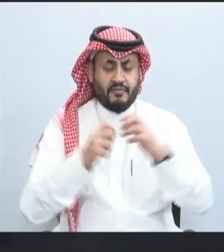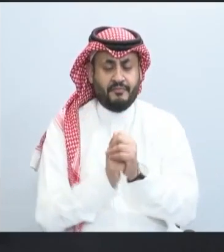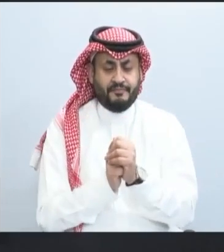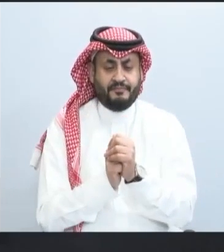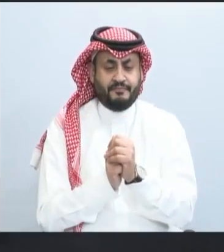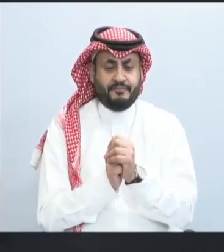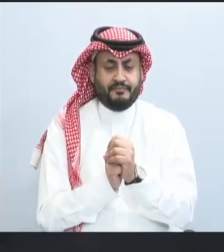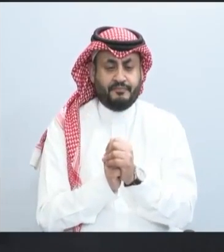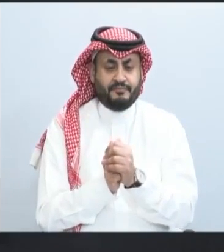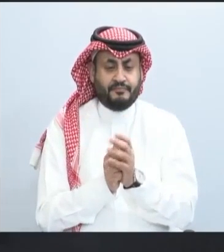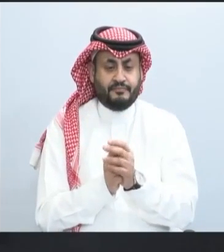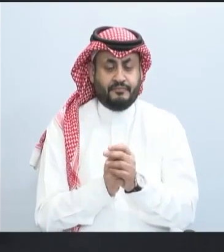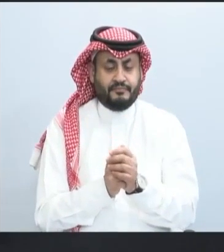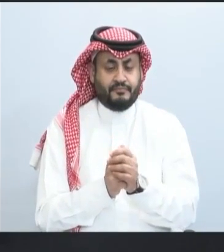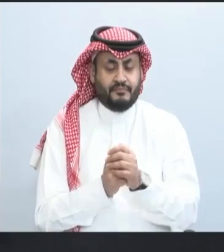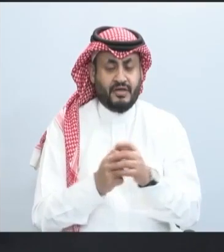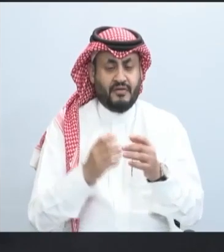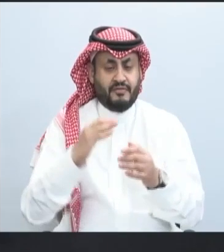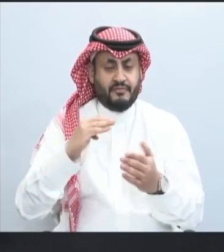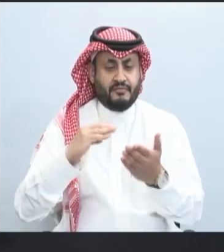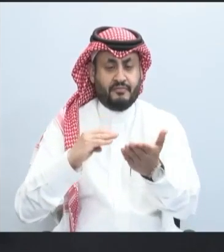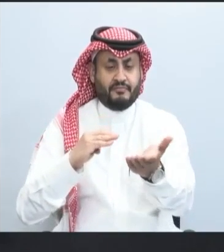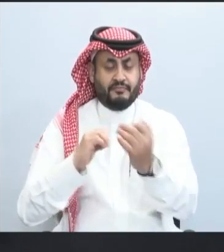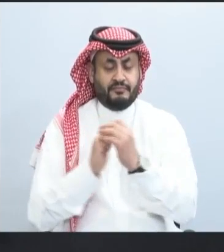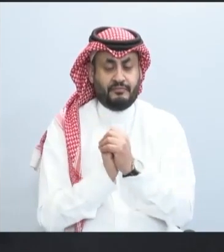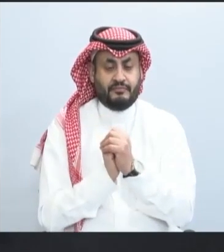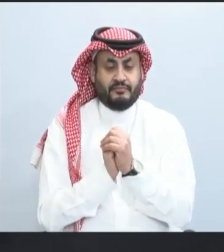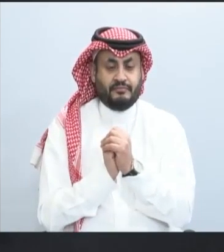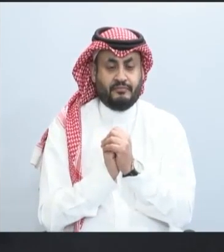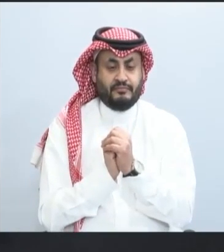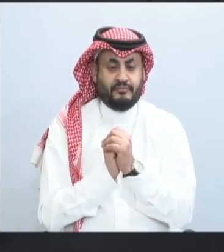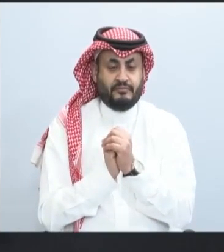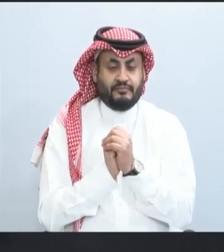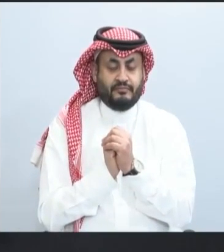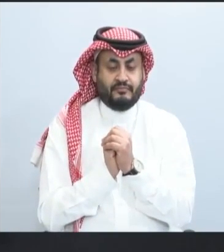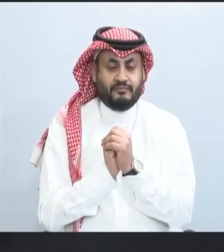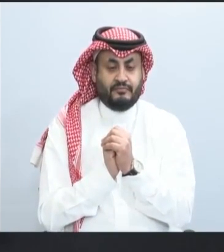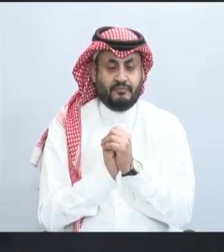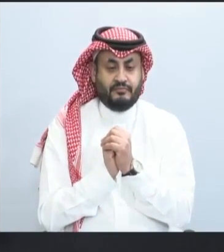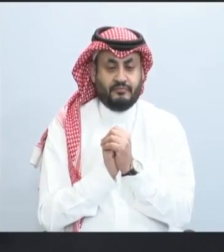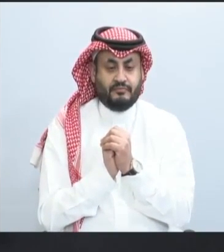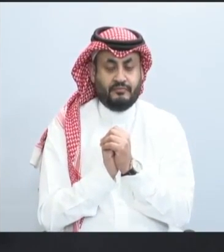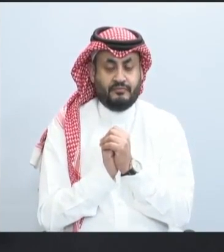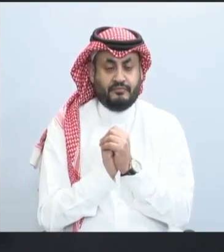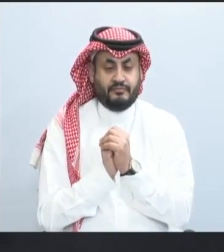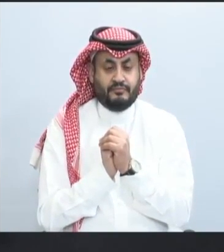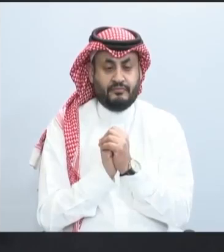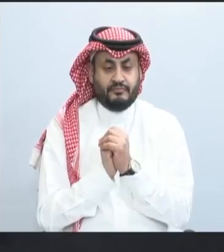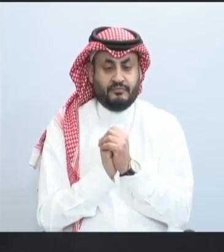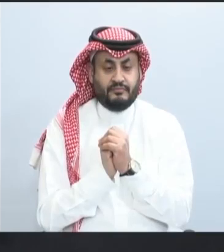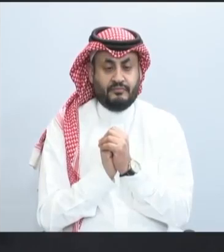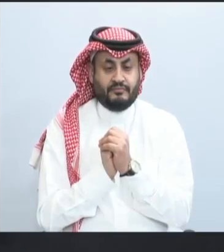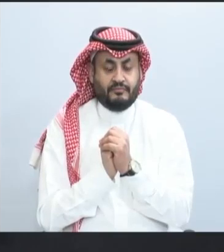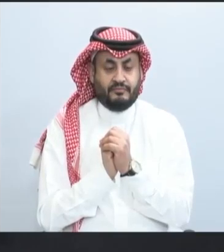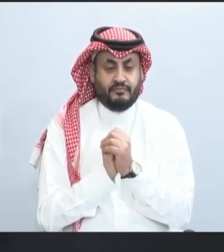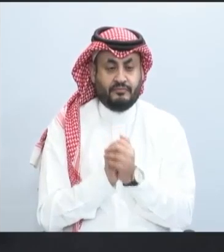you go. These were the answers that we, me and you, tried to answer last time from the fourth